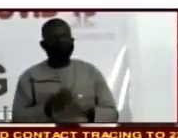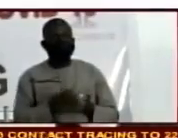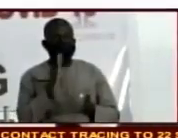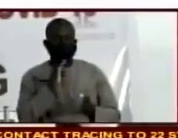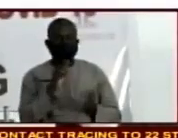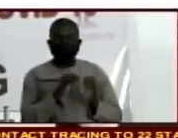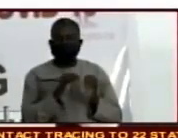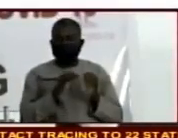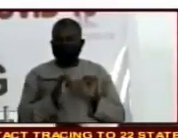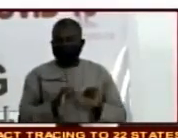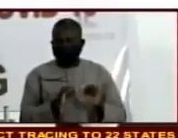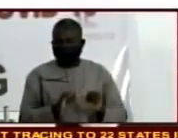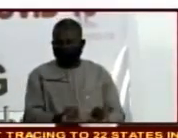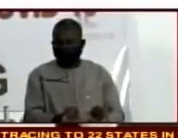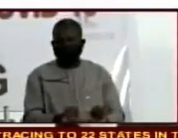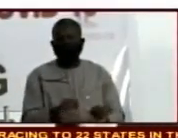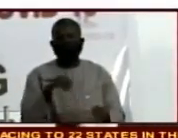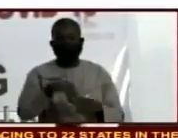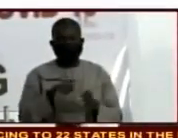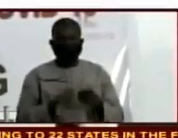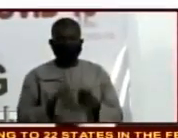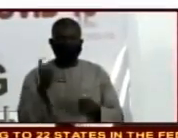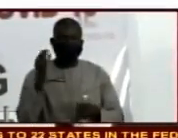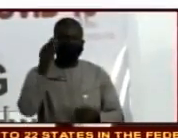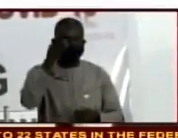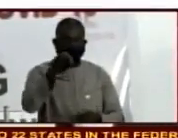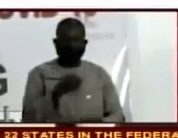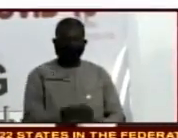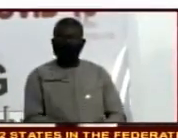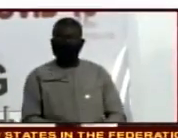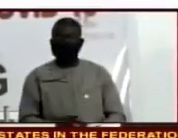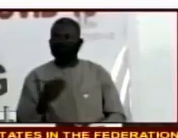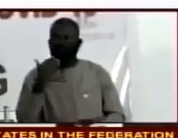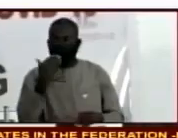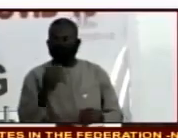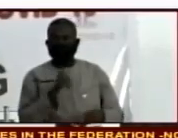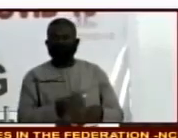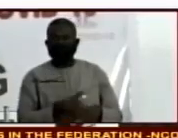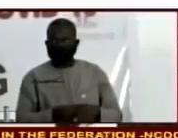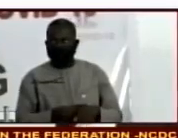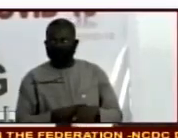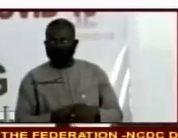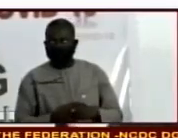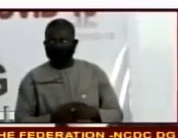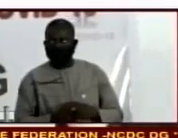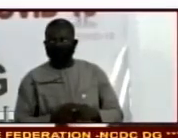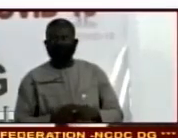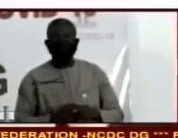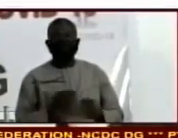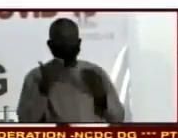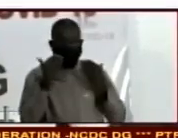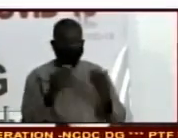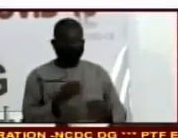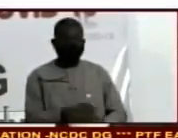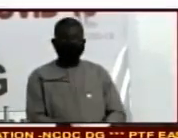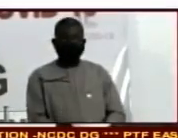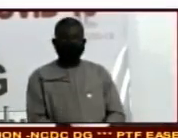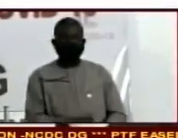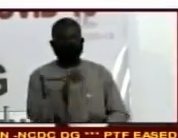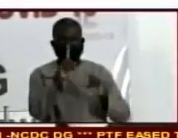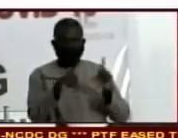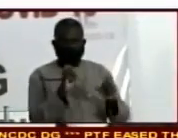sustainable into the future. Thank you for your time, and I'll wait for